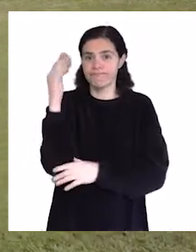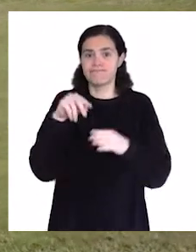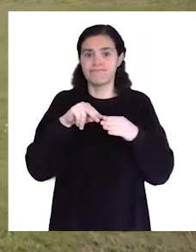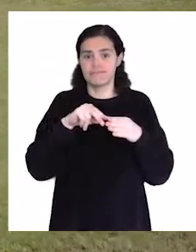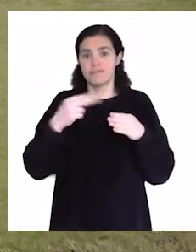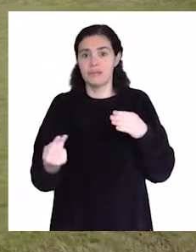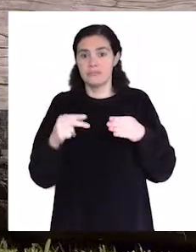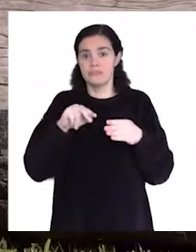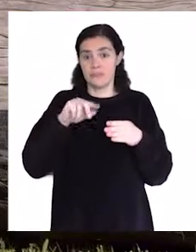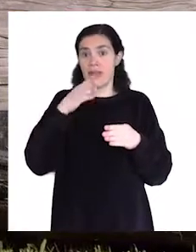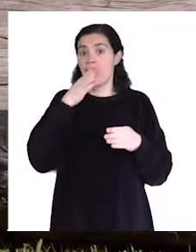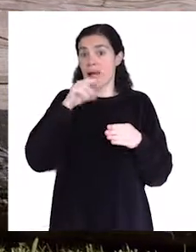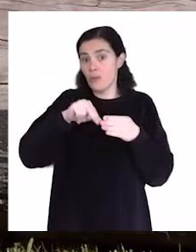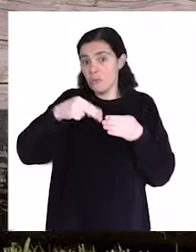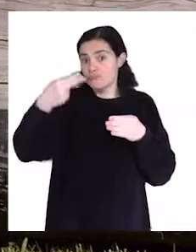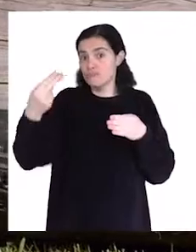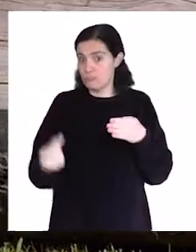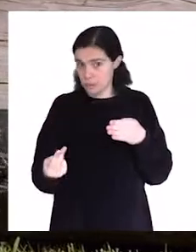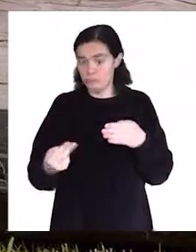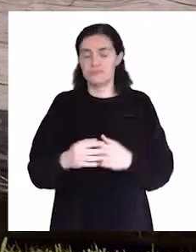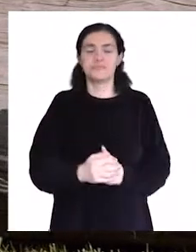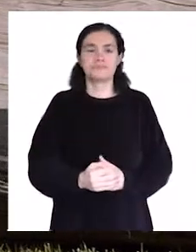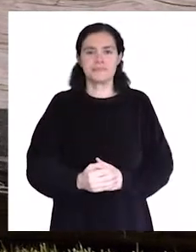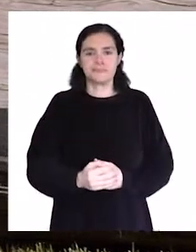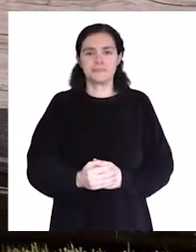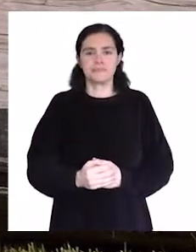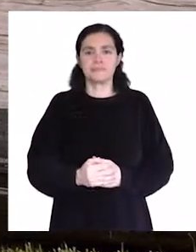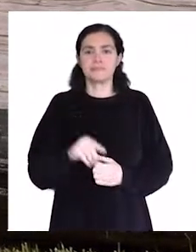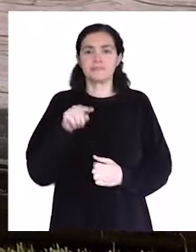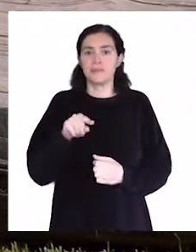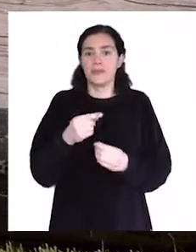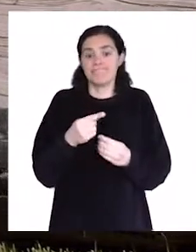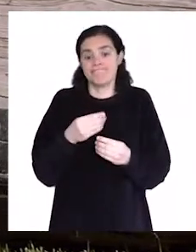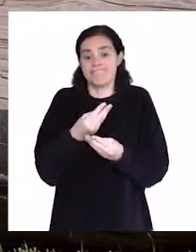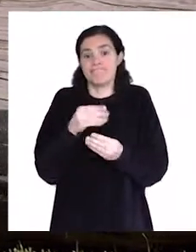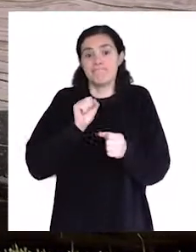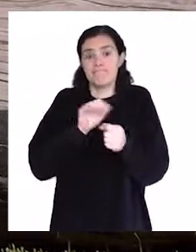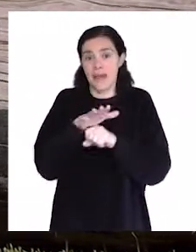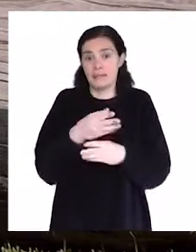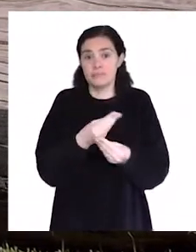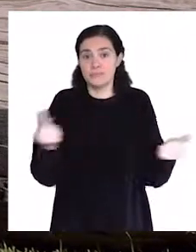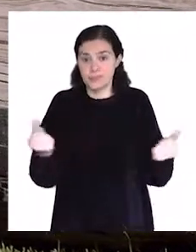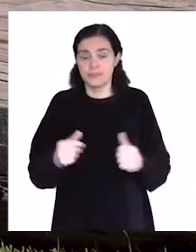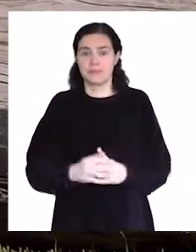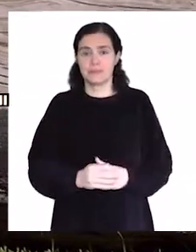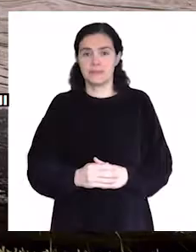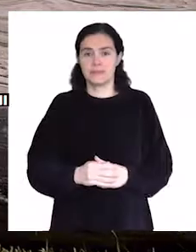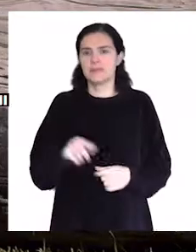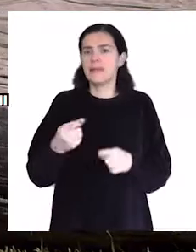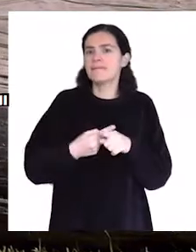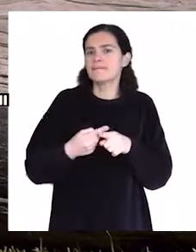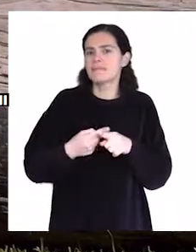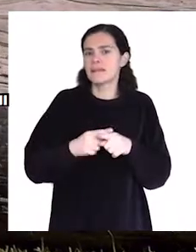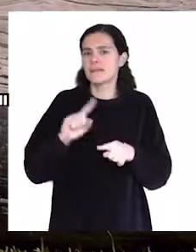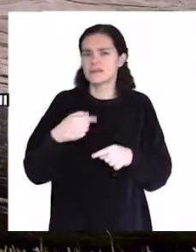in the cargo escape. They fall in the water and they disappear in the ocean.